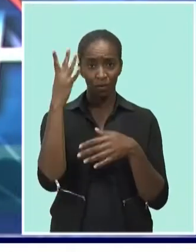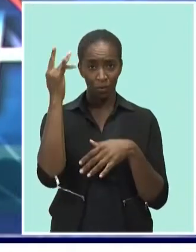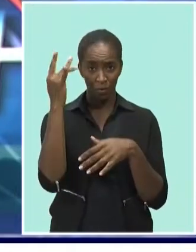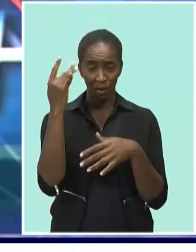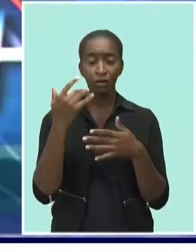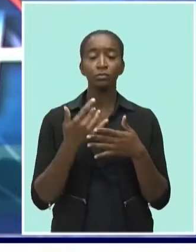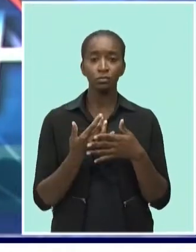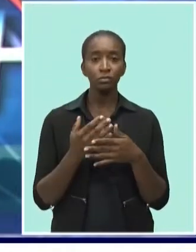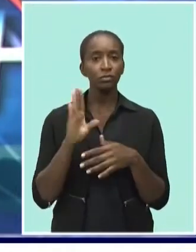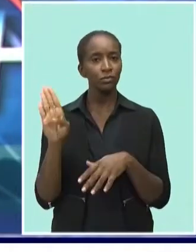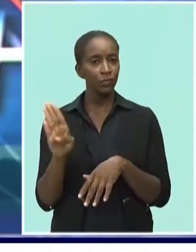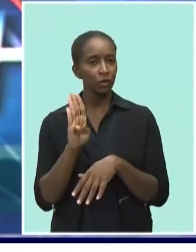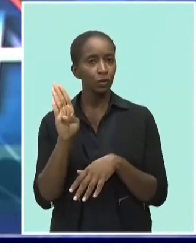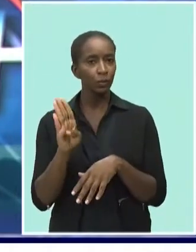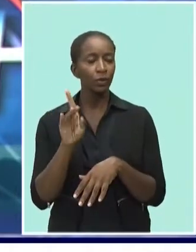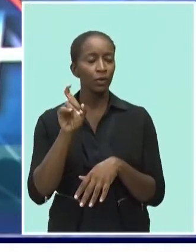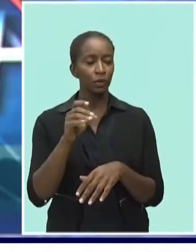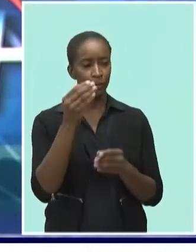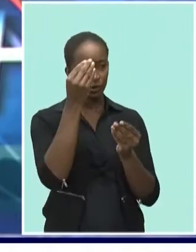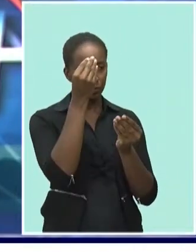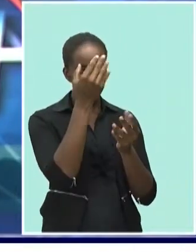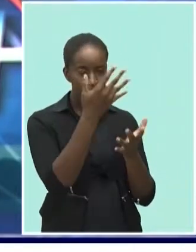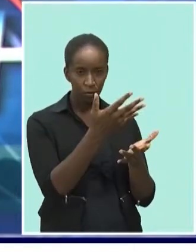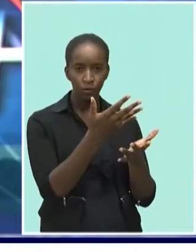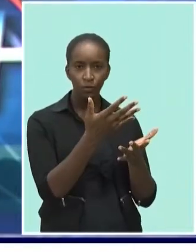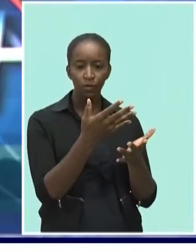regulations of Financial Action Task Force.